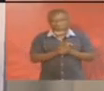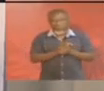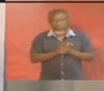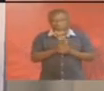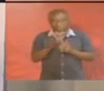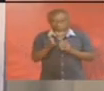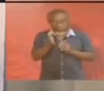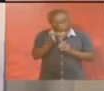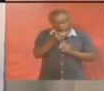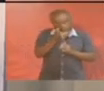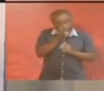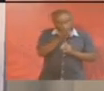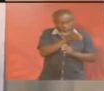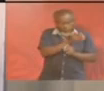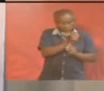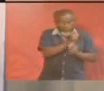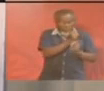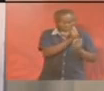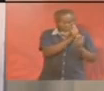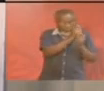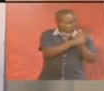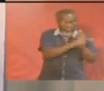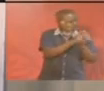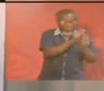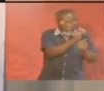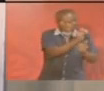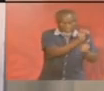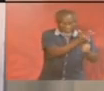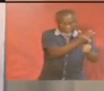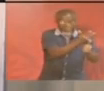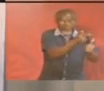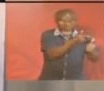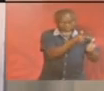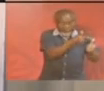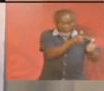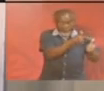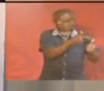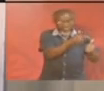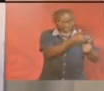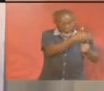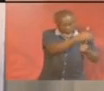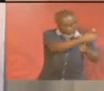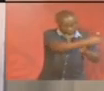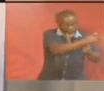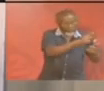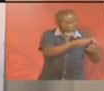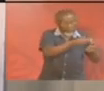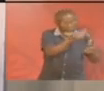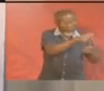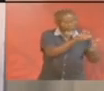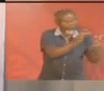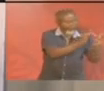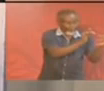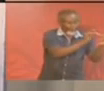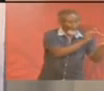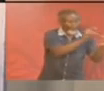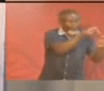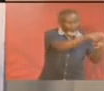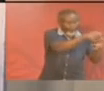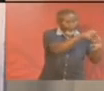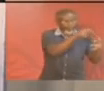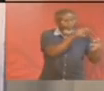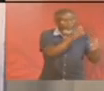very basic math and basic biology stands, and it stands internationally. Nothing has been changed. These are the international, the